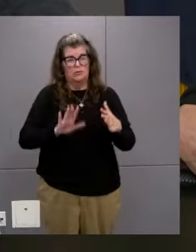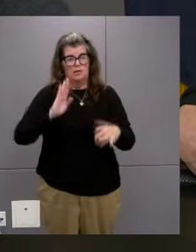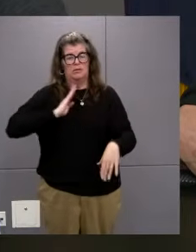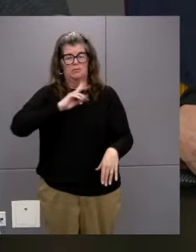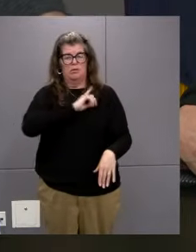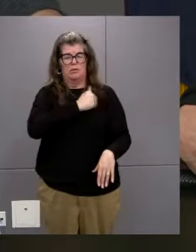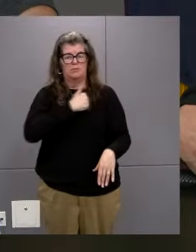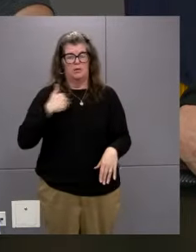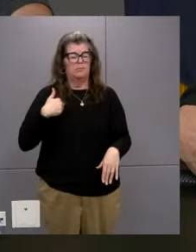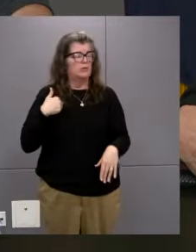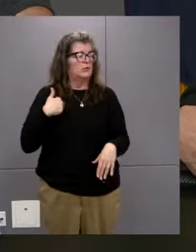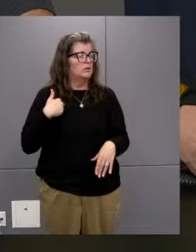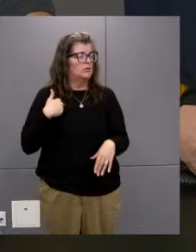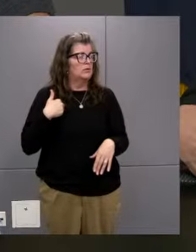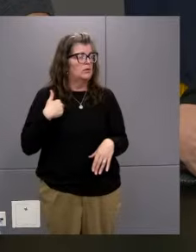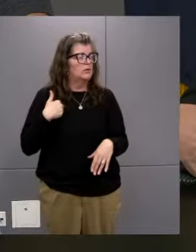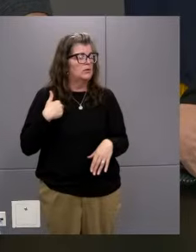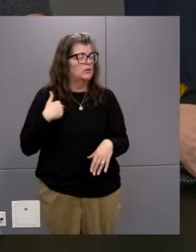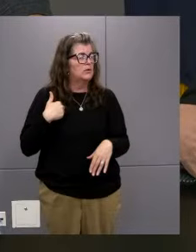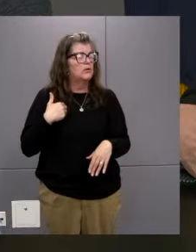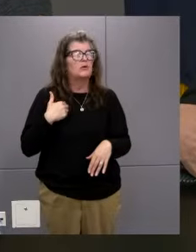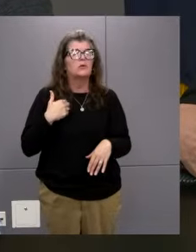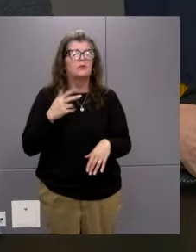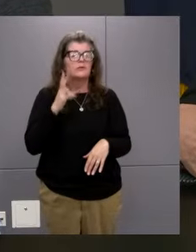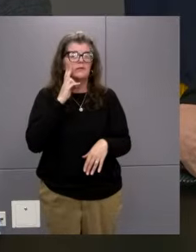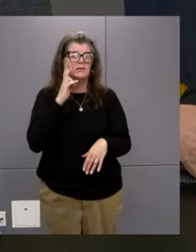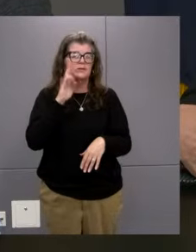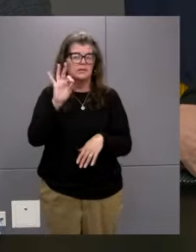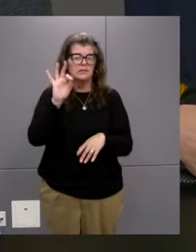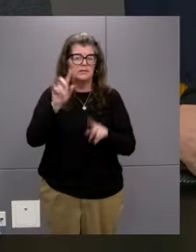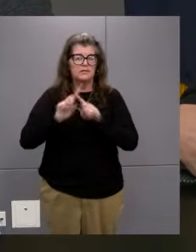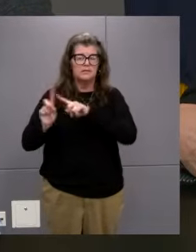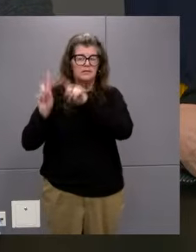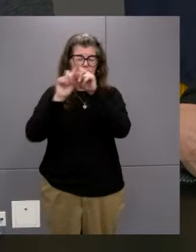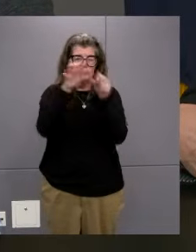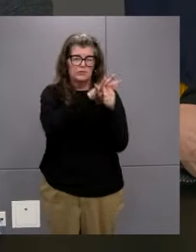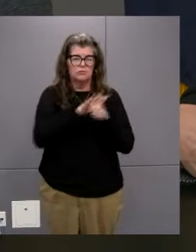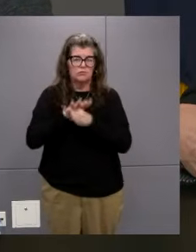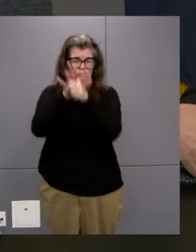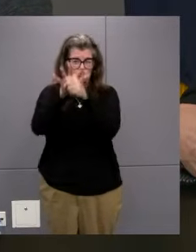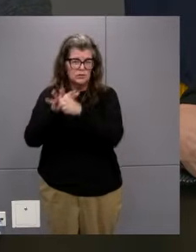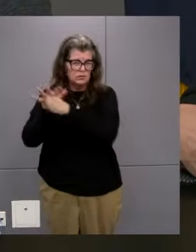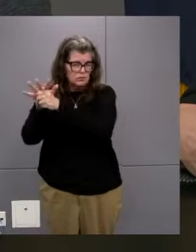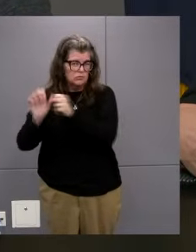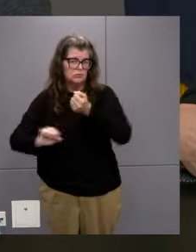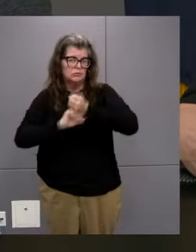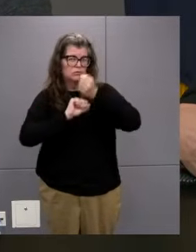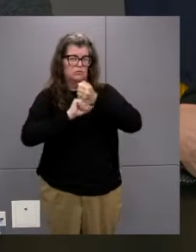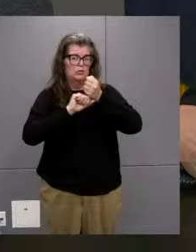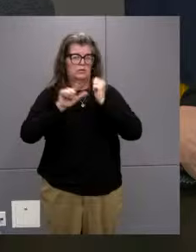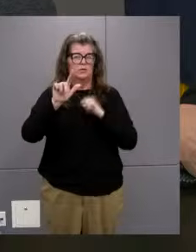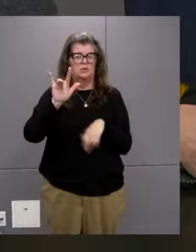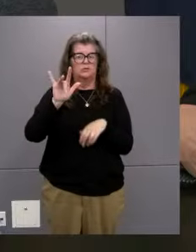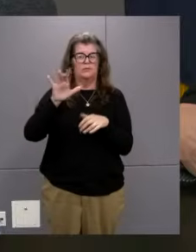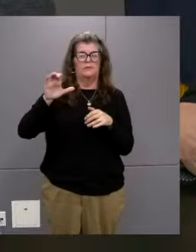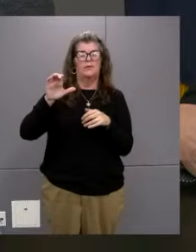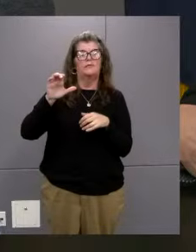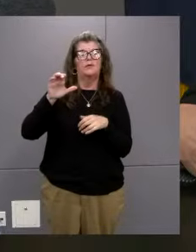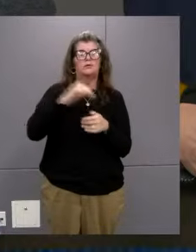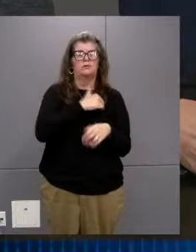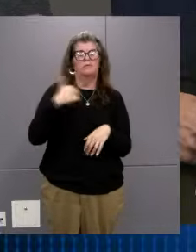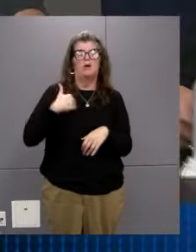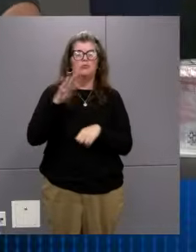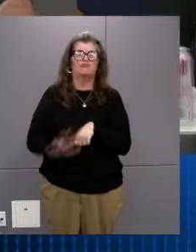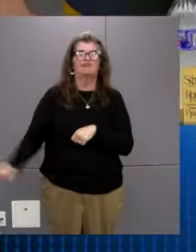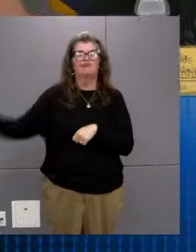National Apostolate of Maronites, overseeing 9 regions and supporting more than 2,500 members